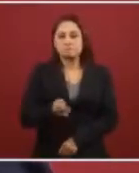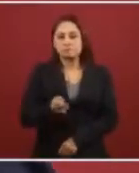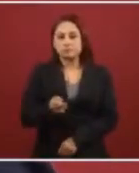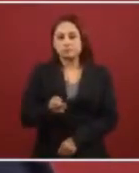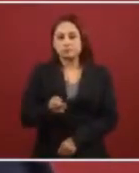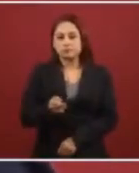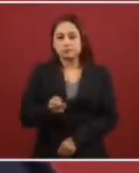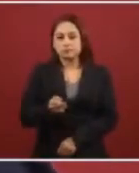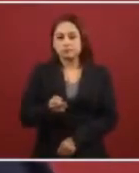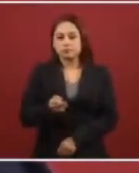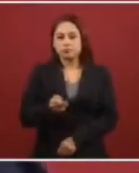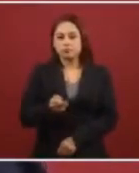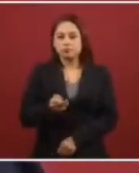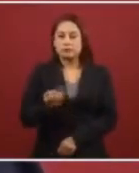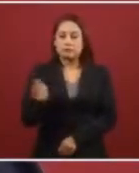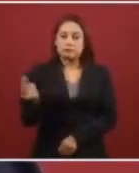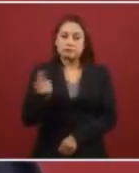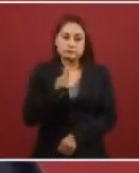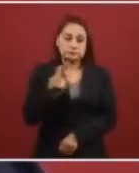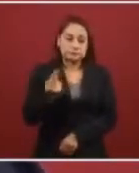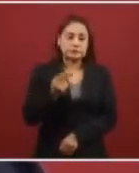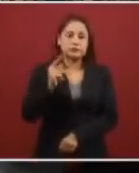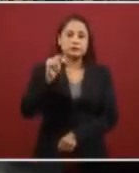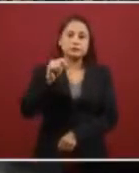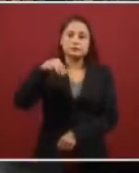concluya that we conclude la